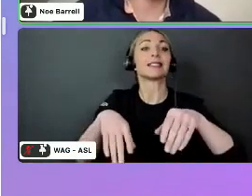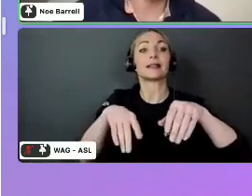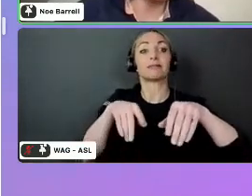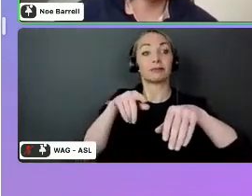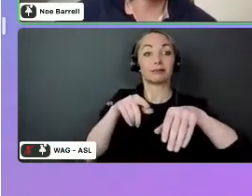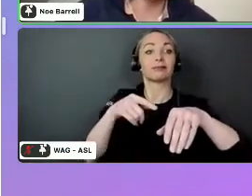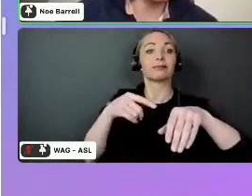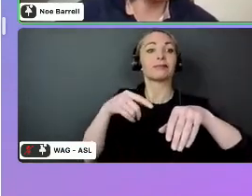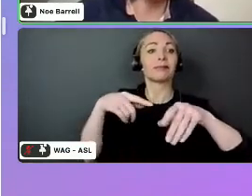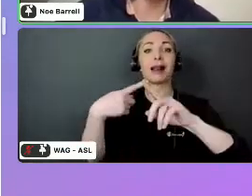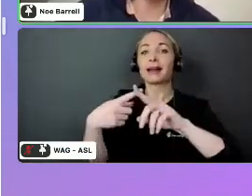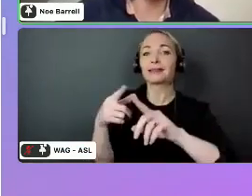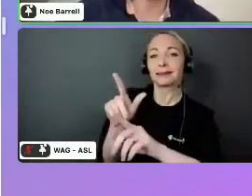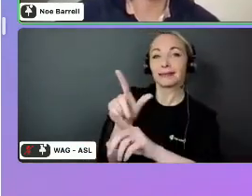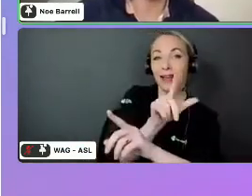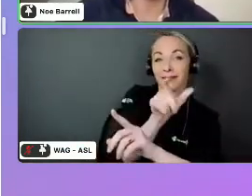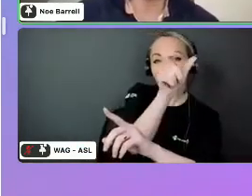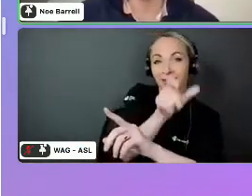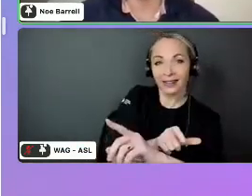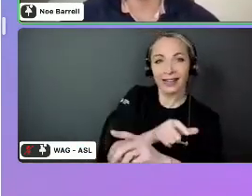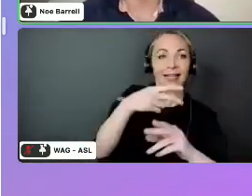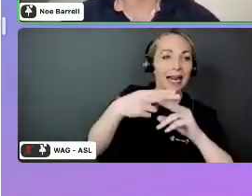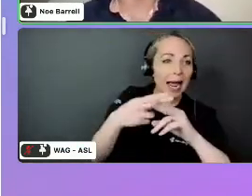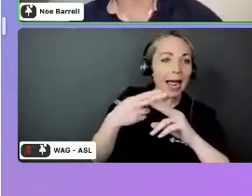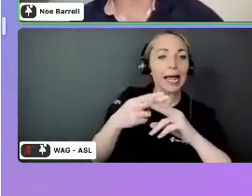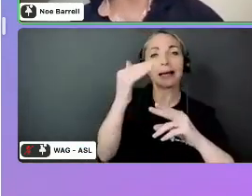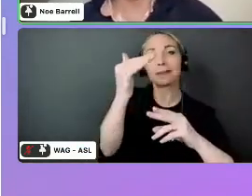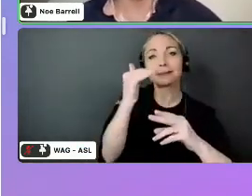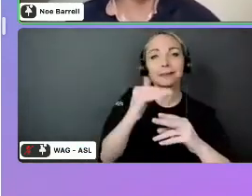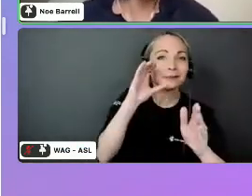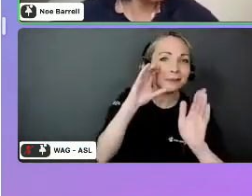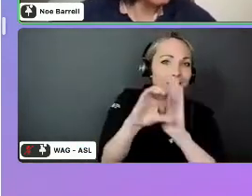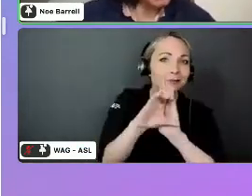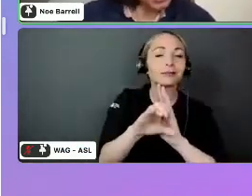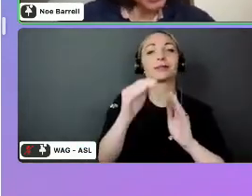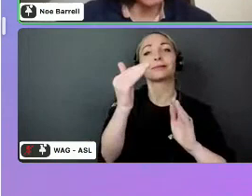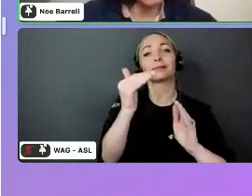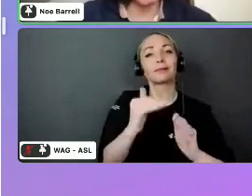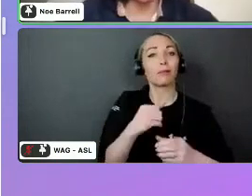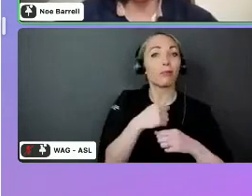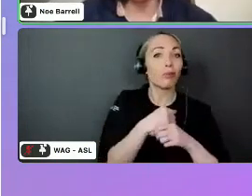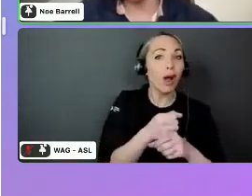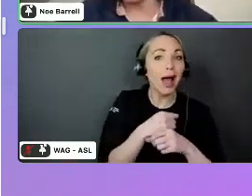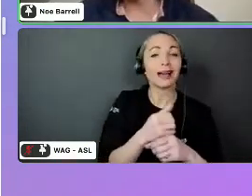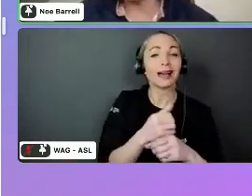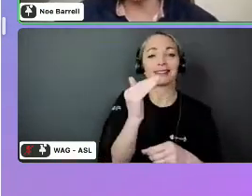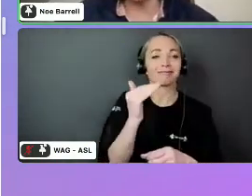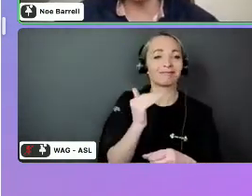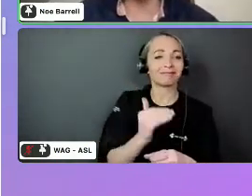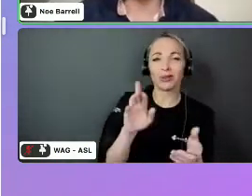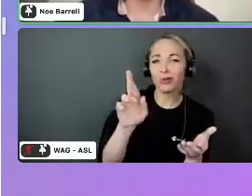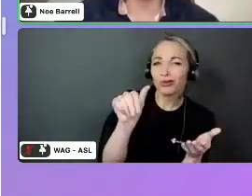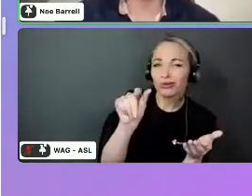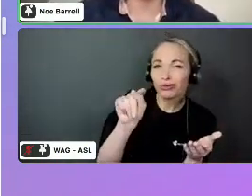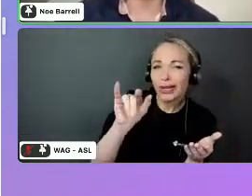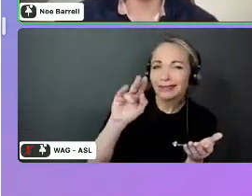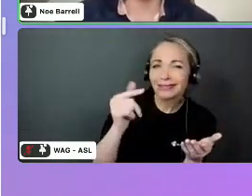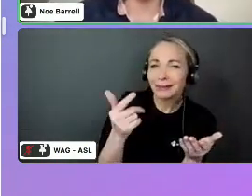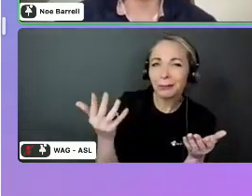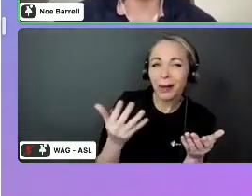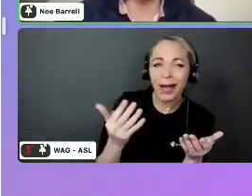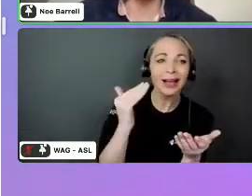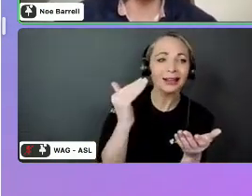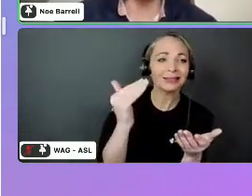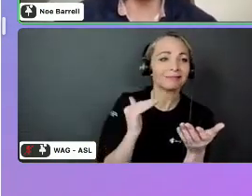headers like image, product, rating, availability, price, etc. So our machine learning will take a look